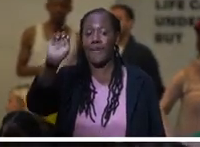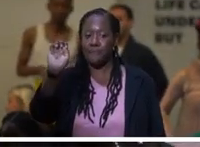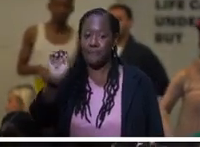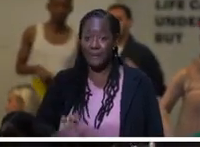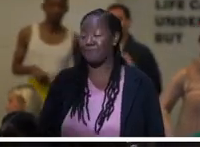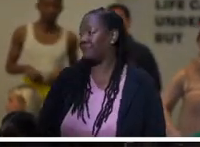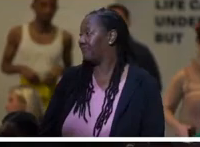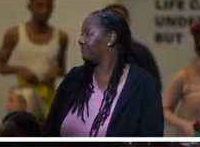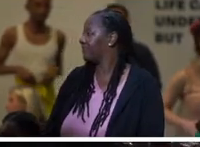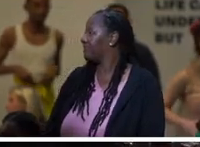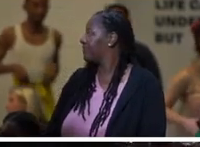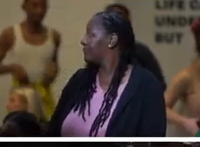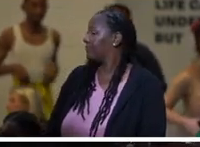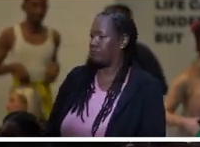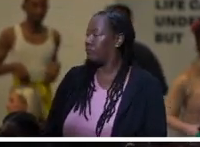Statement.